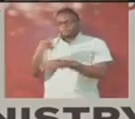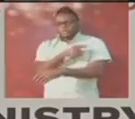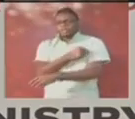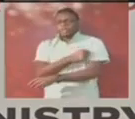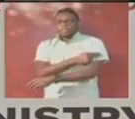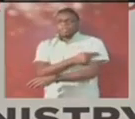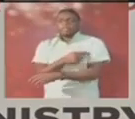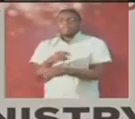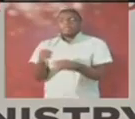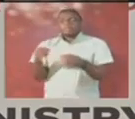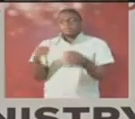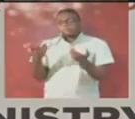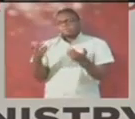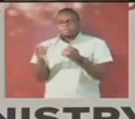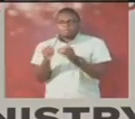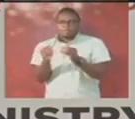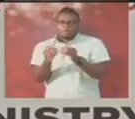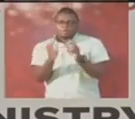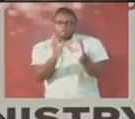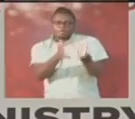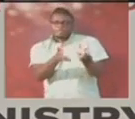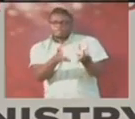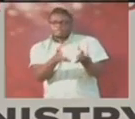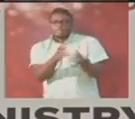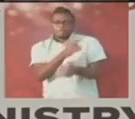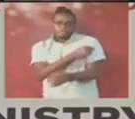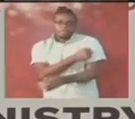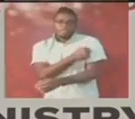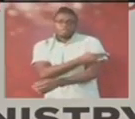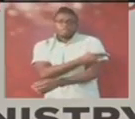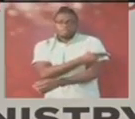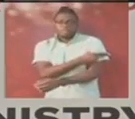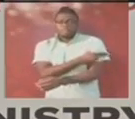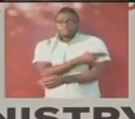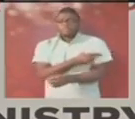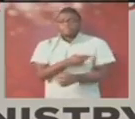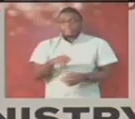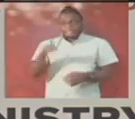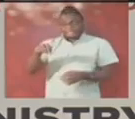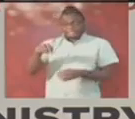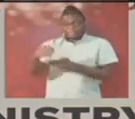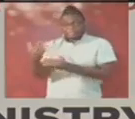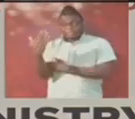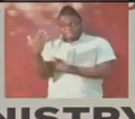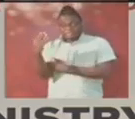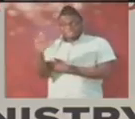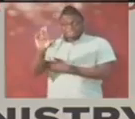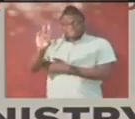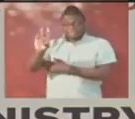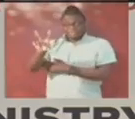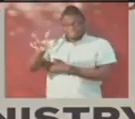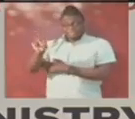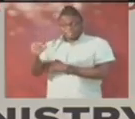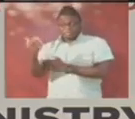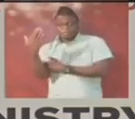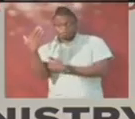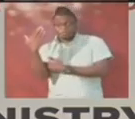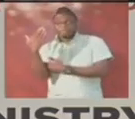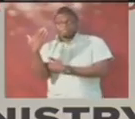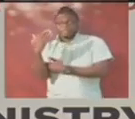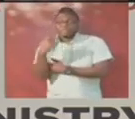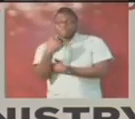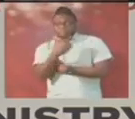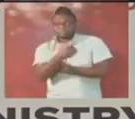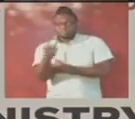the hospital occupancy figures as of 7:30 a.m. this morning. I'd just like to provide